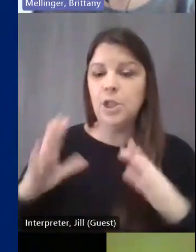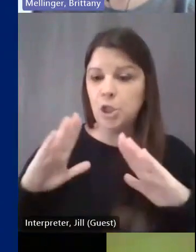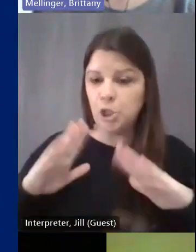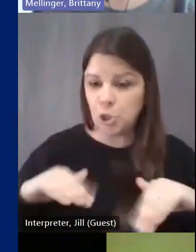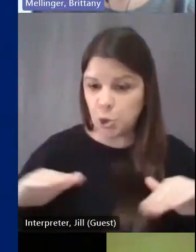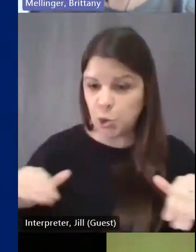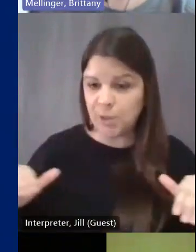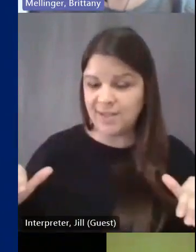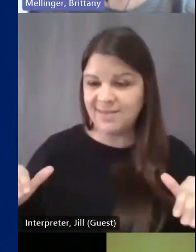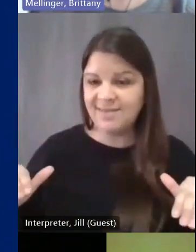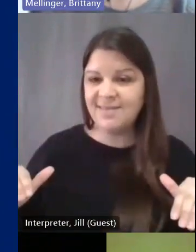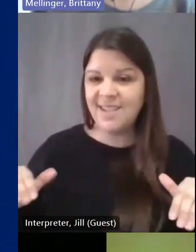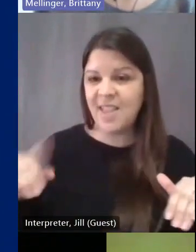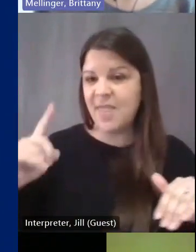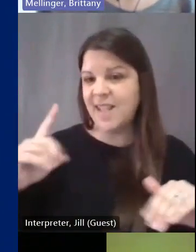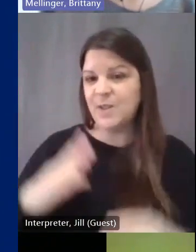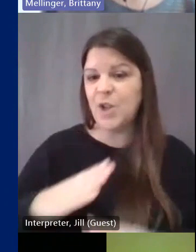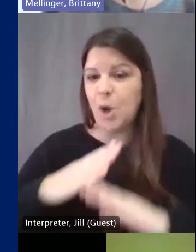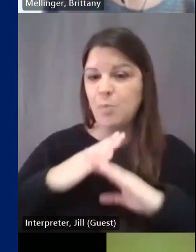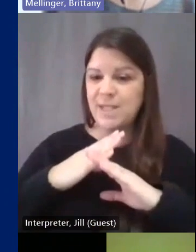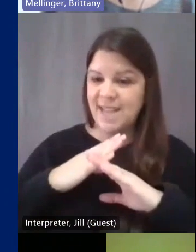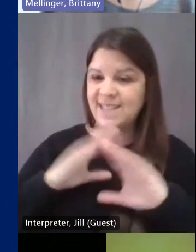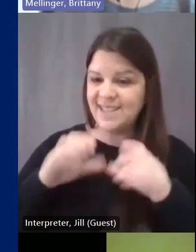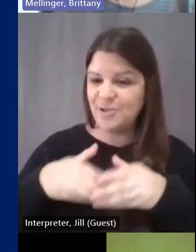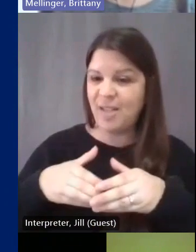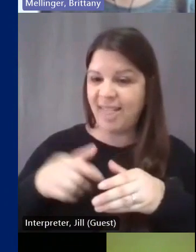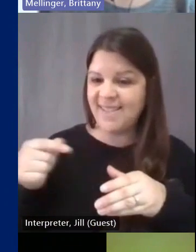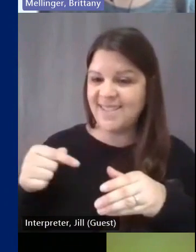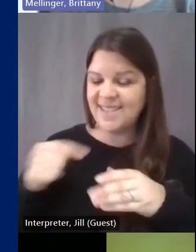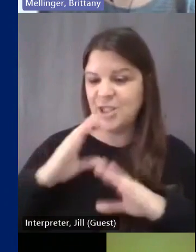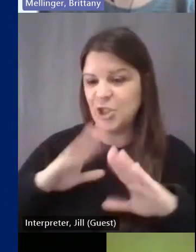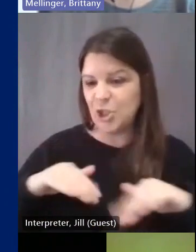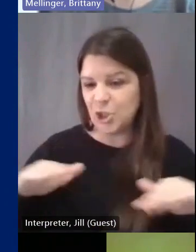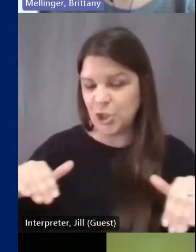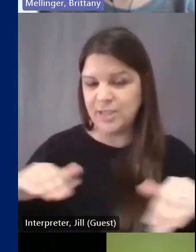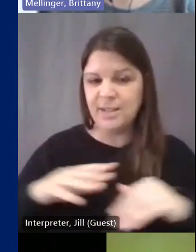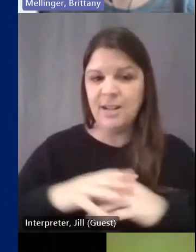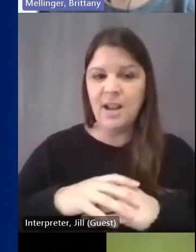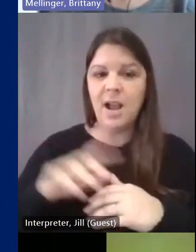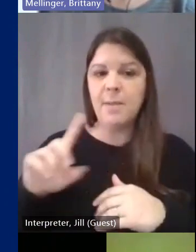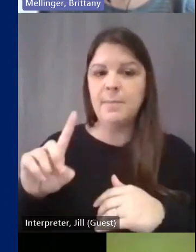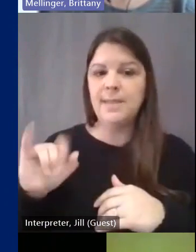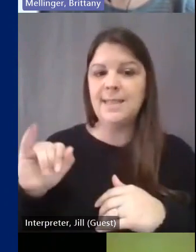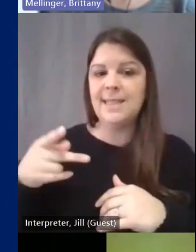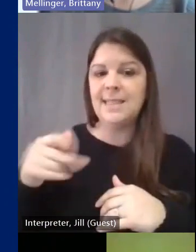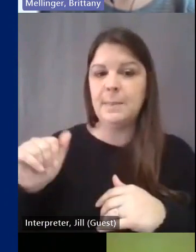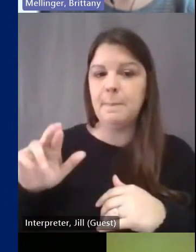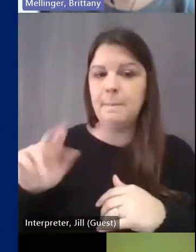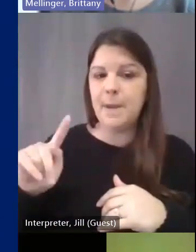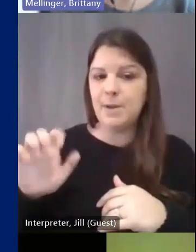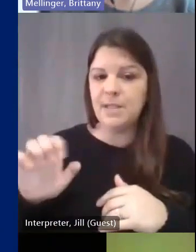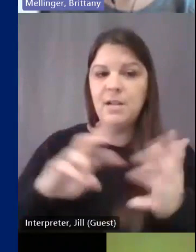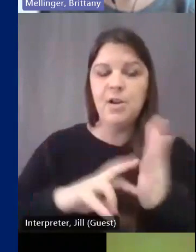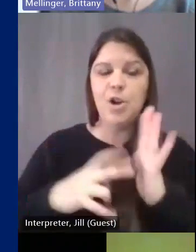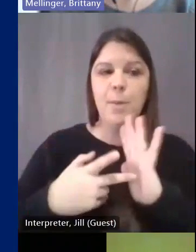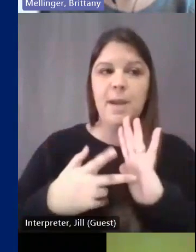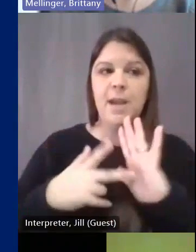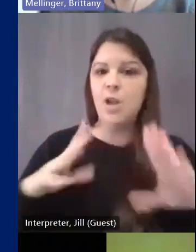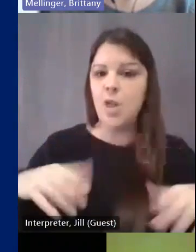a family, that's one of our protected classes. Disparate treatment could look like a housing